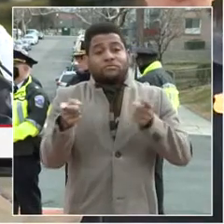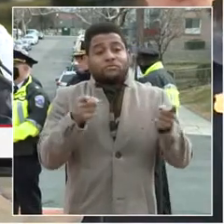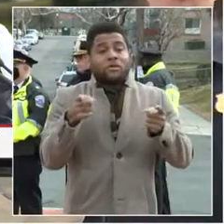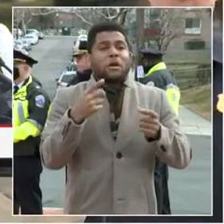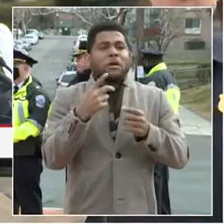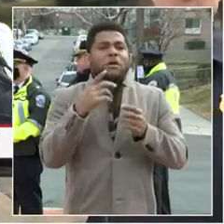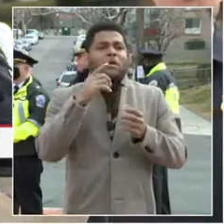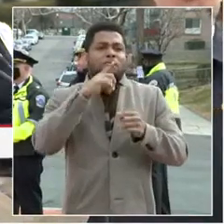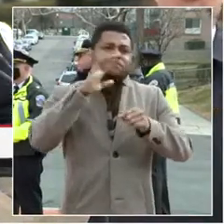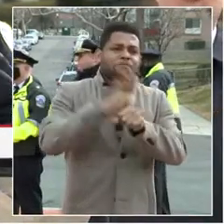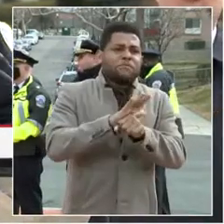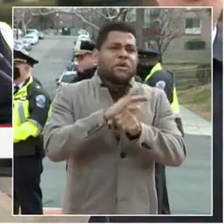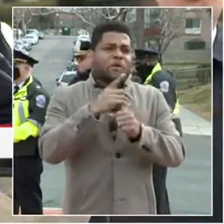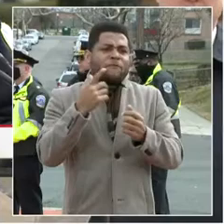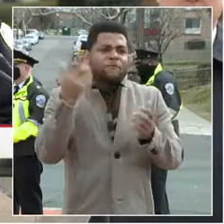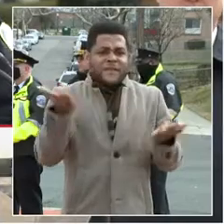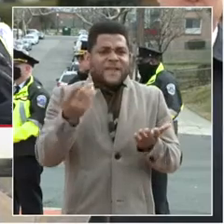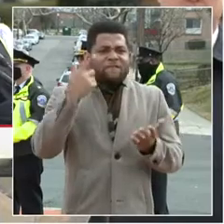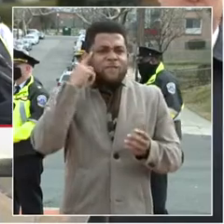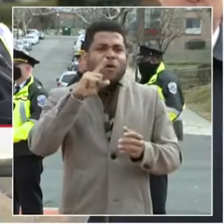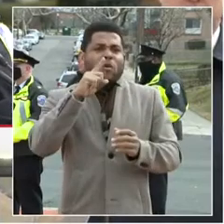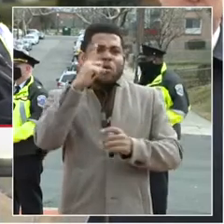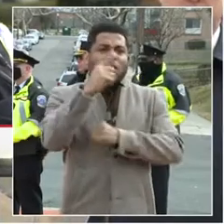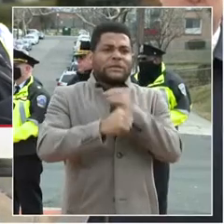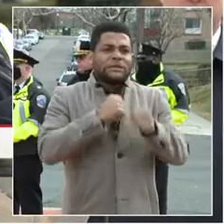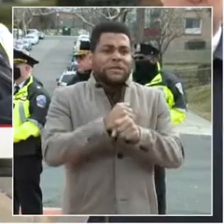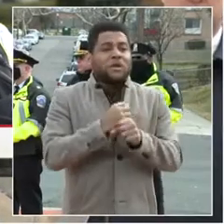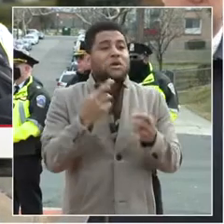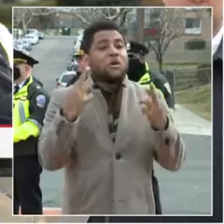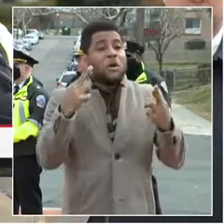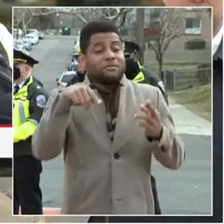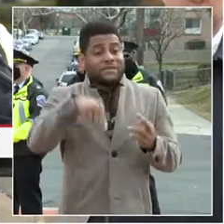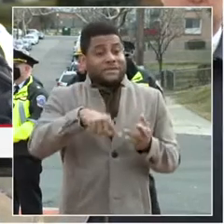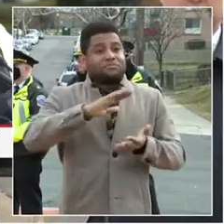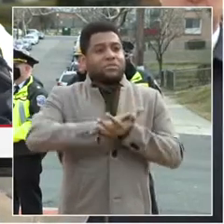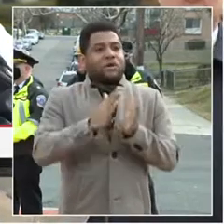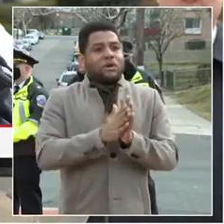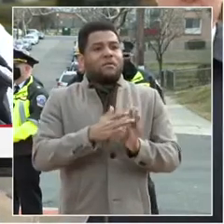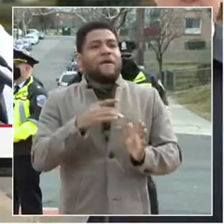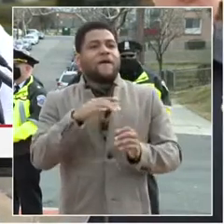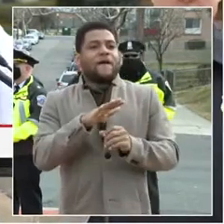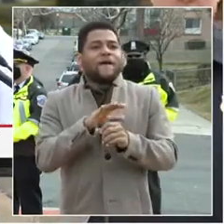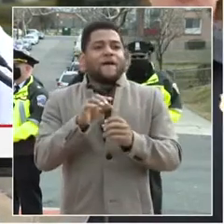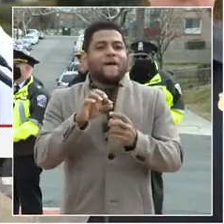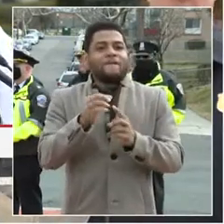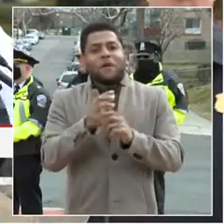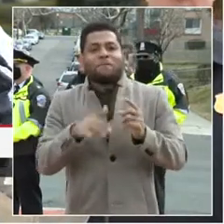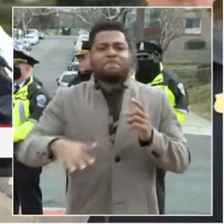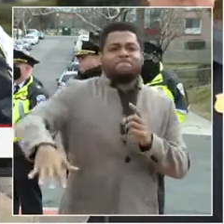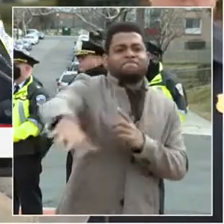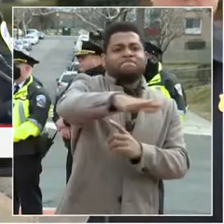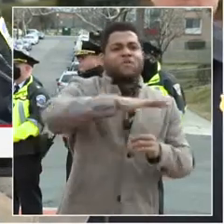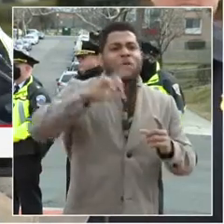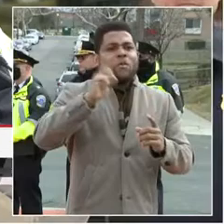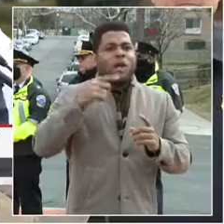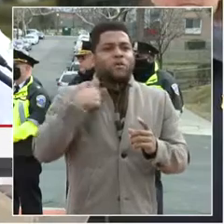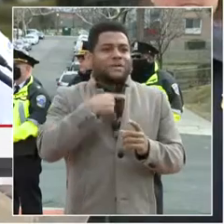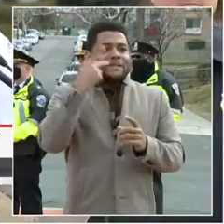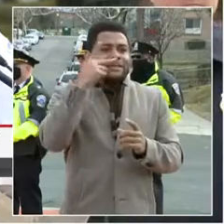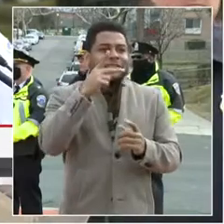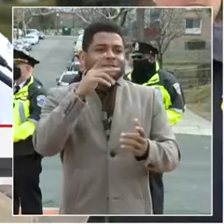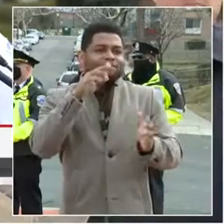to establish an environment that will sustain the successes that will result in less murders in our community.